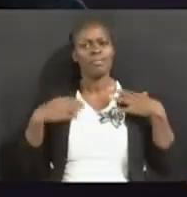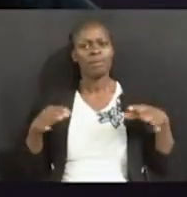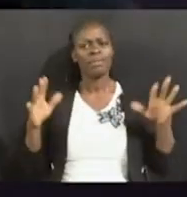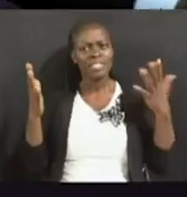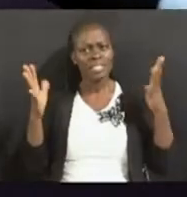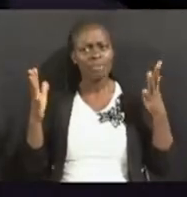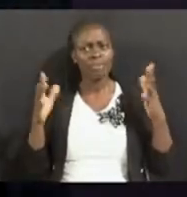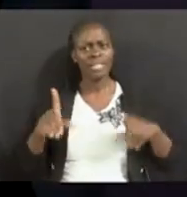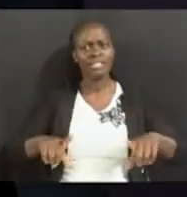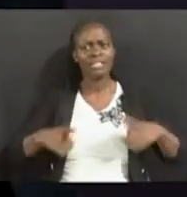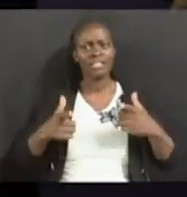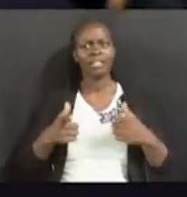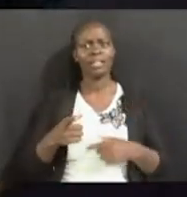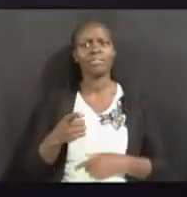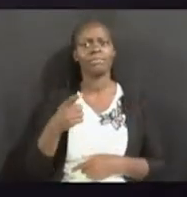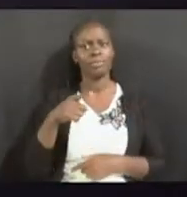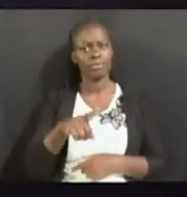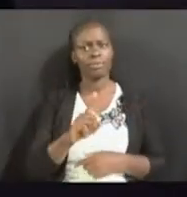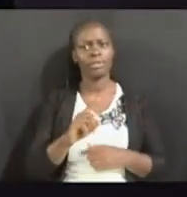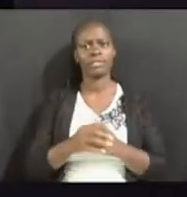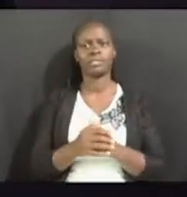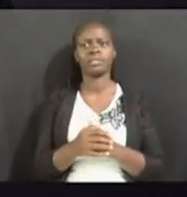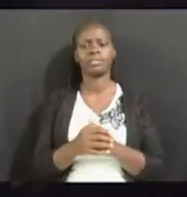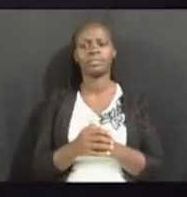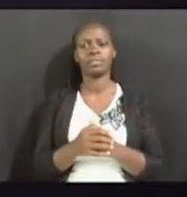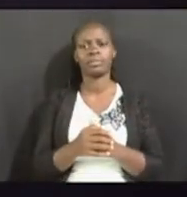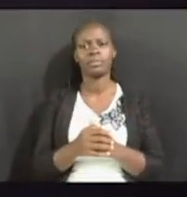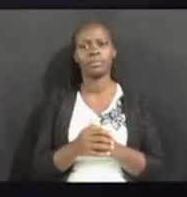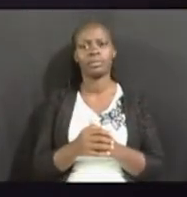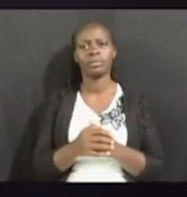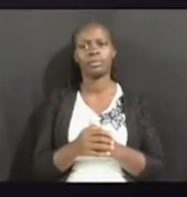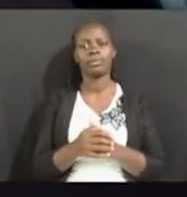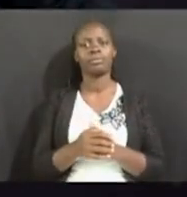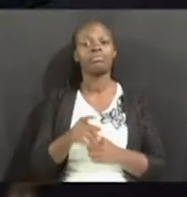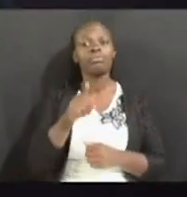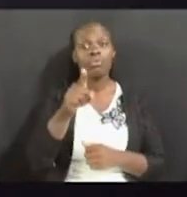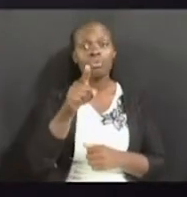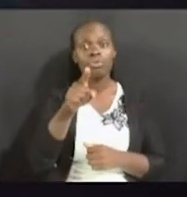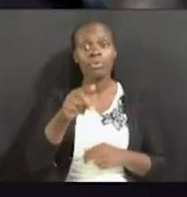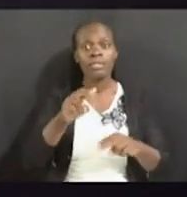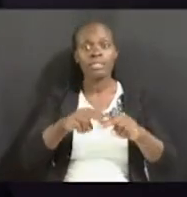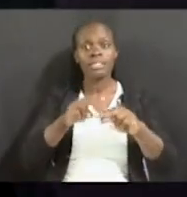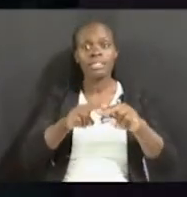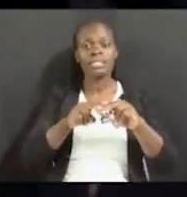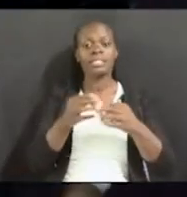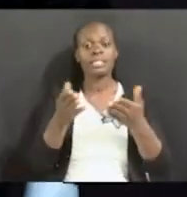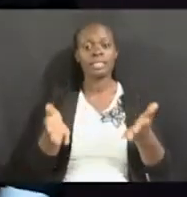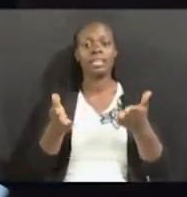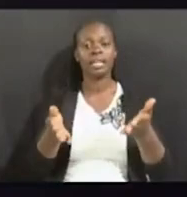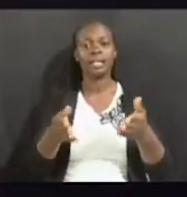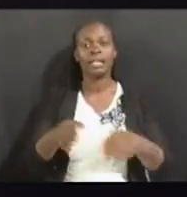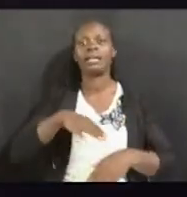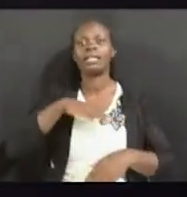together? The man has blessed the one. We are praying. You also who is here, be like him. Die what?